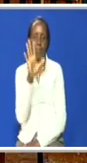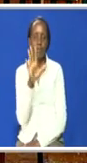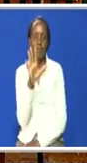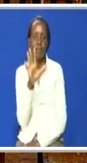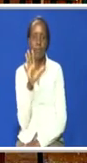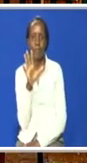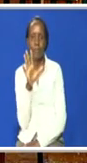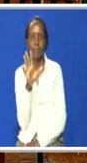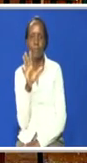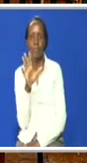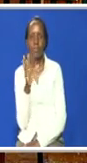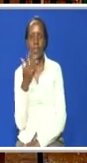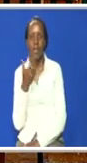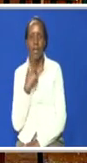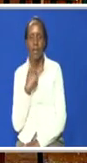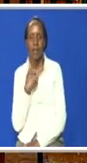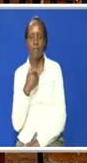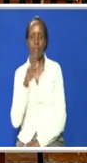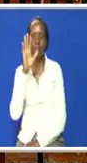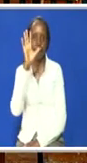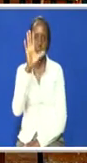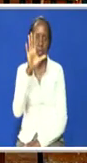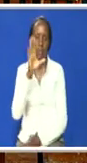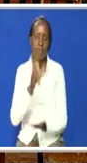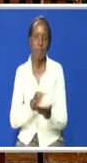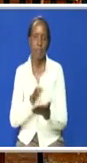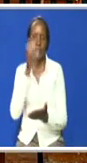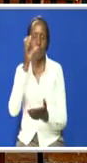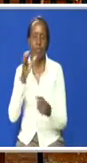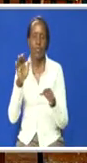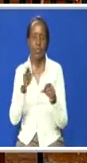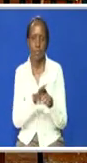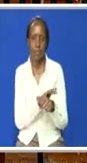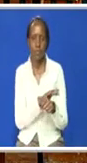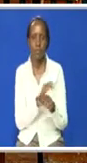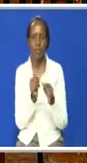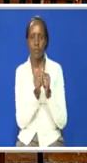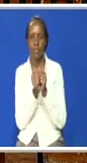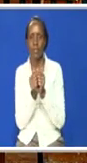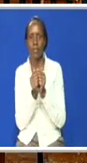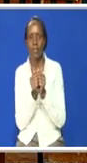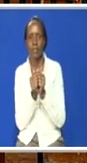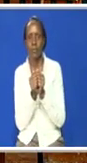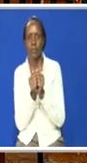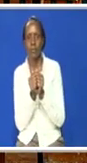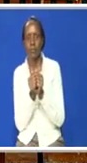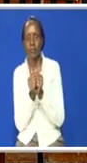five. I have five bottle tops together.